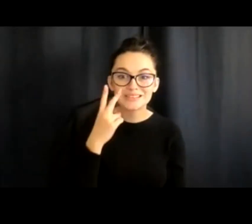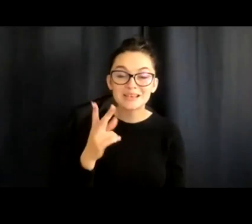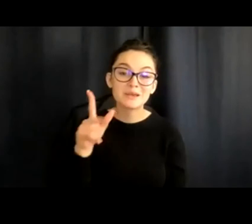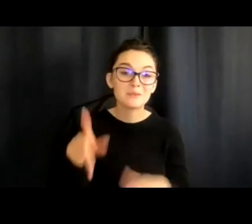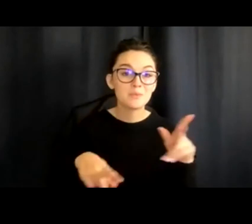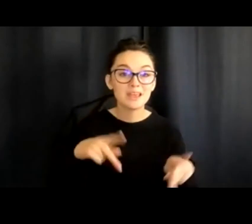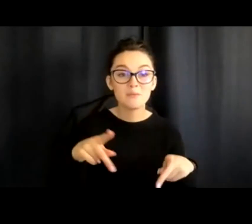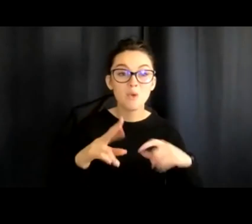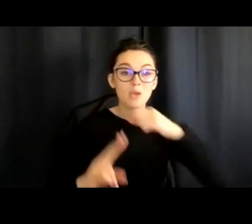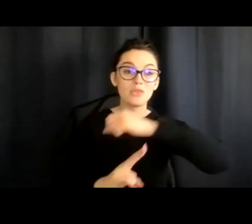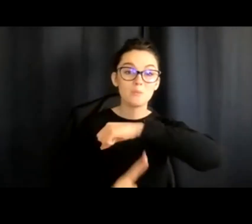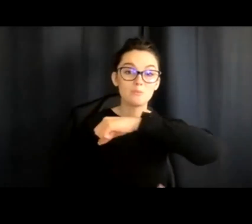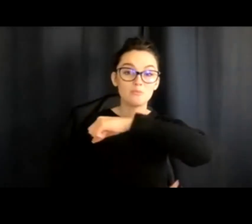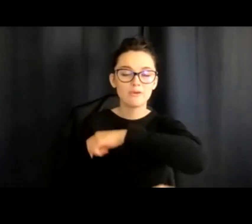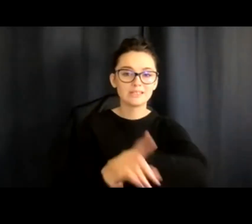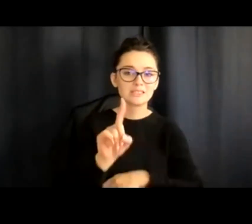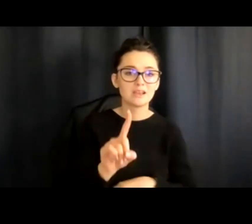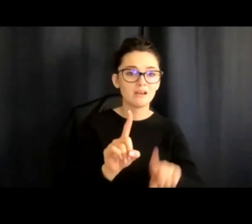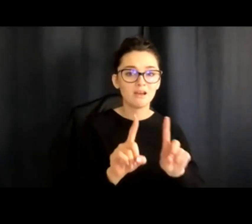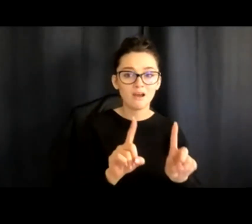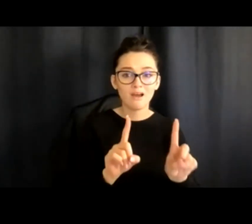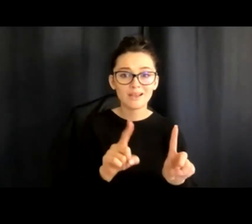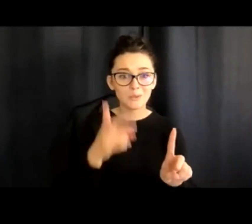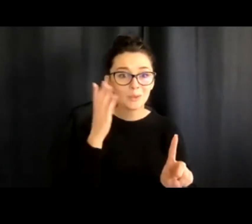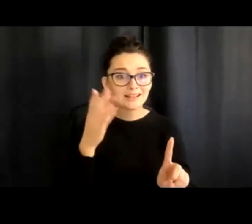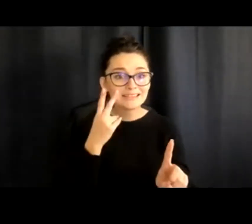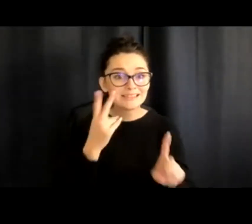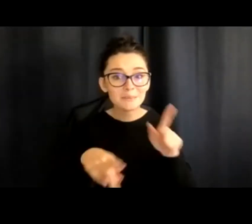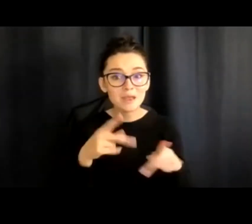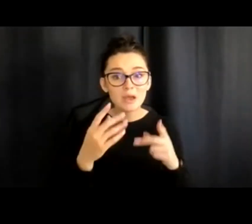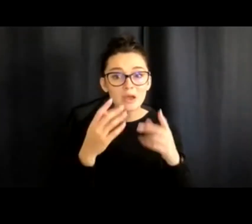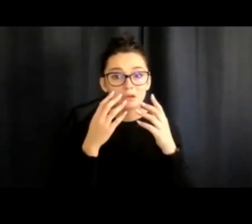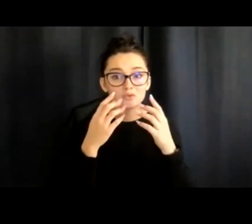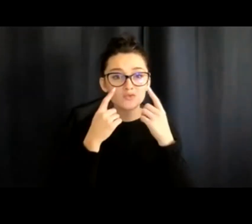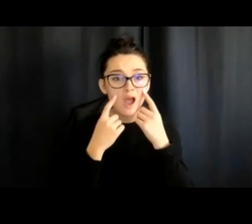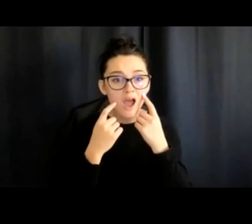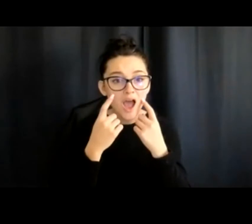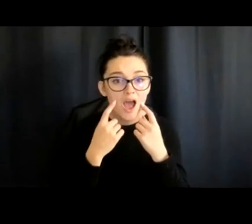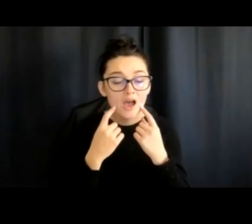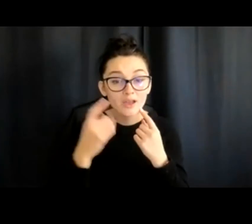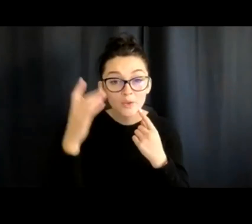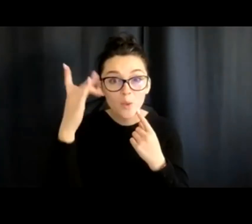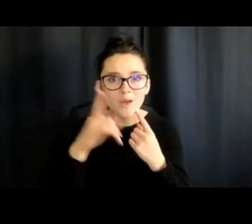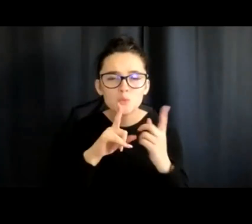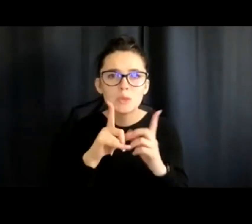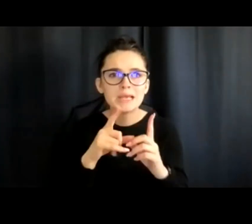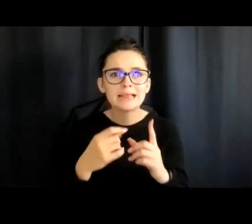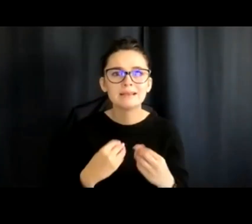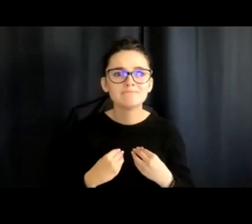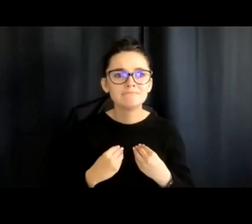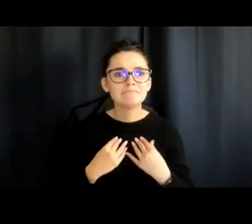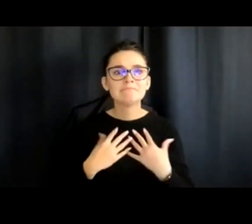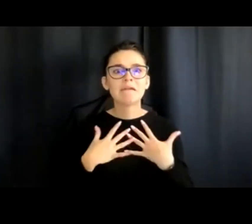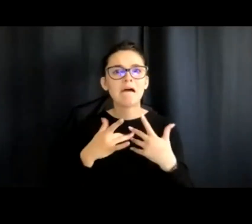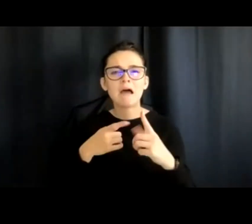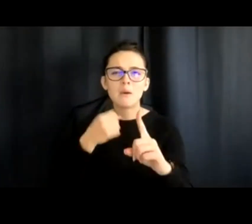the bridge spotting whales, and you'll see people crying because it's like a very magical experience, especially if you've never seen a whale